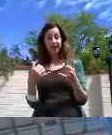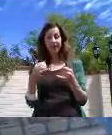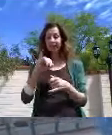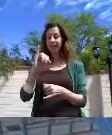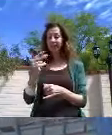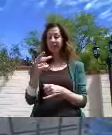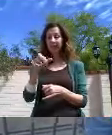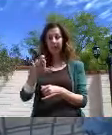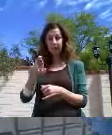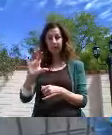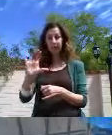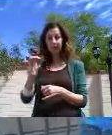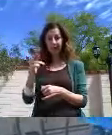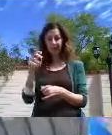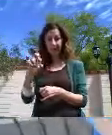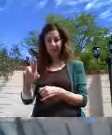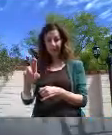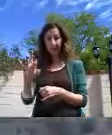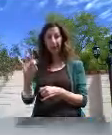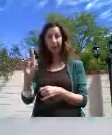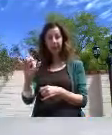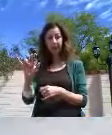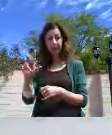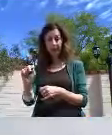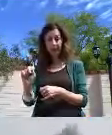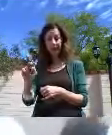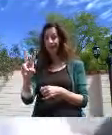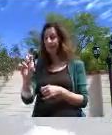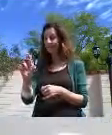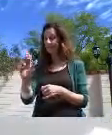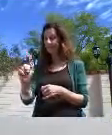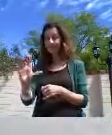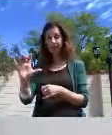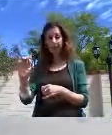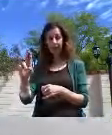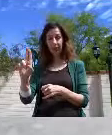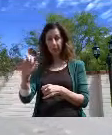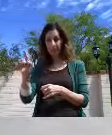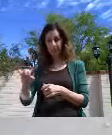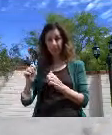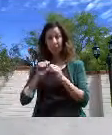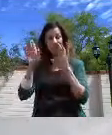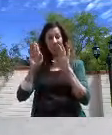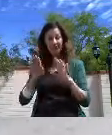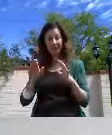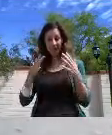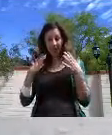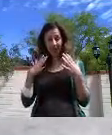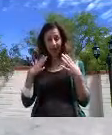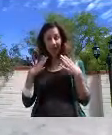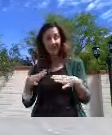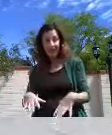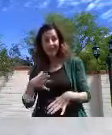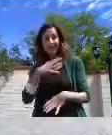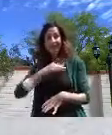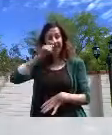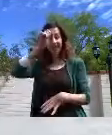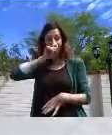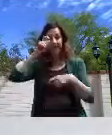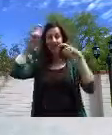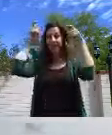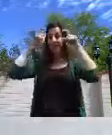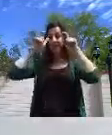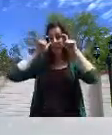Entering the runway is Jasper Casper Franklin Vera Cruz with his little Sunday dress and his little hat with sunglasses.